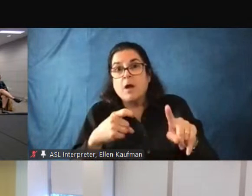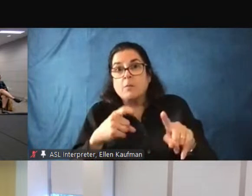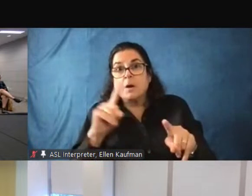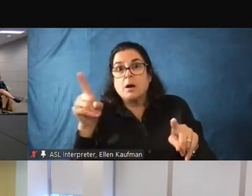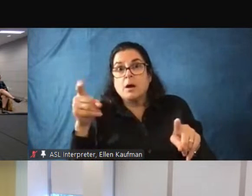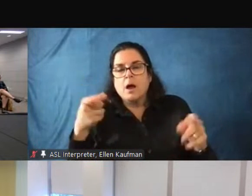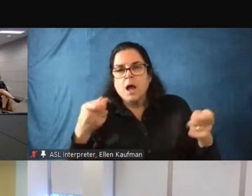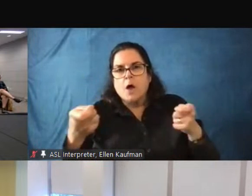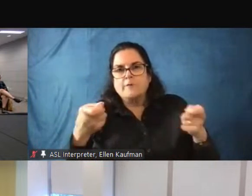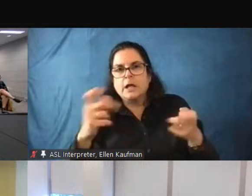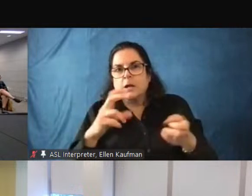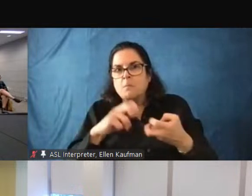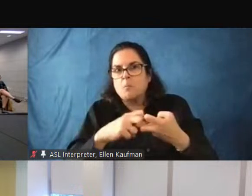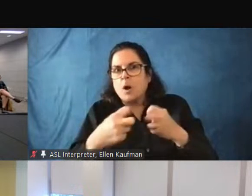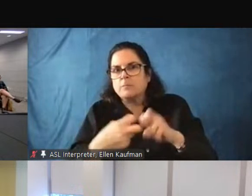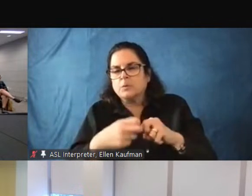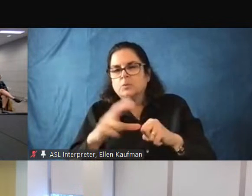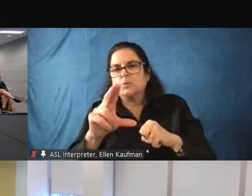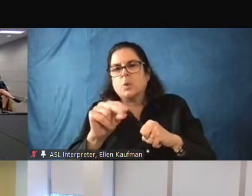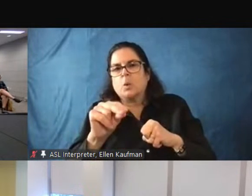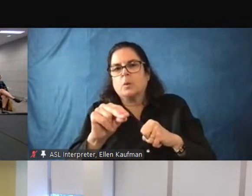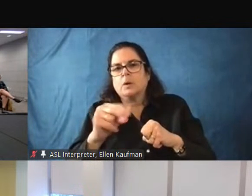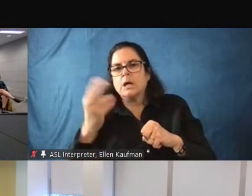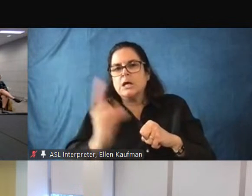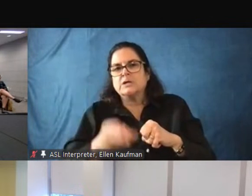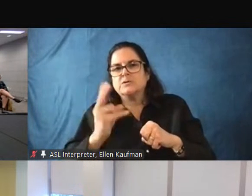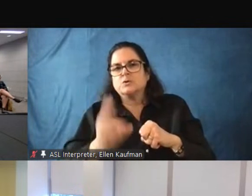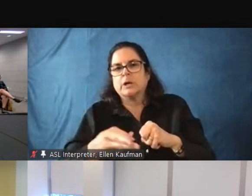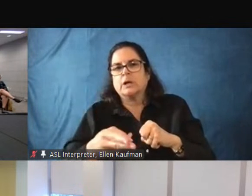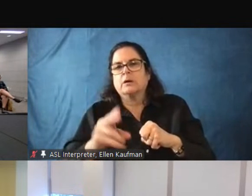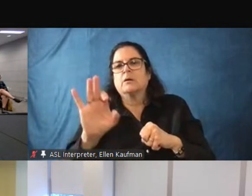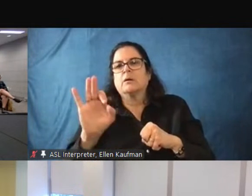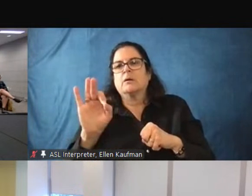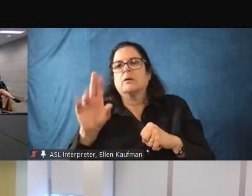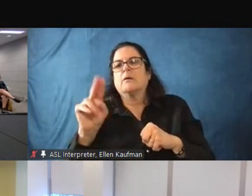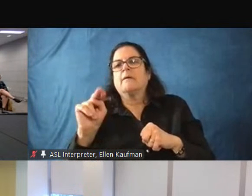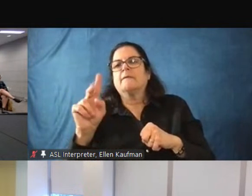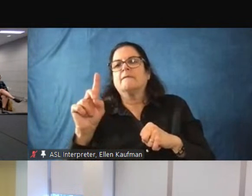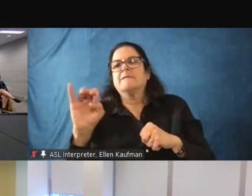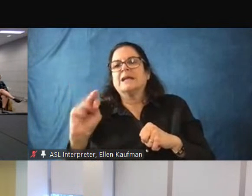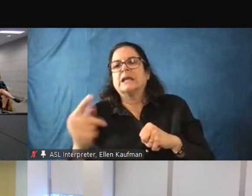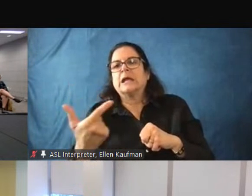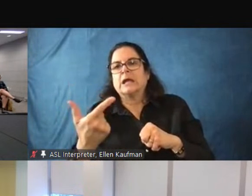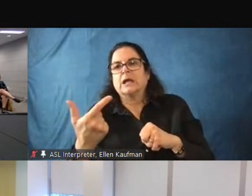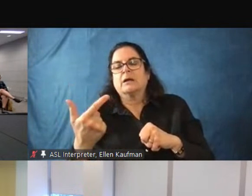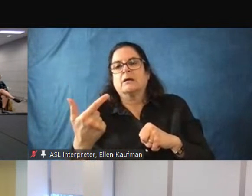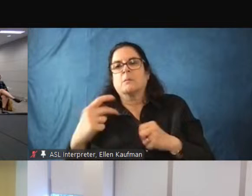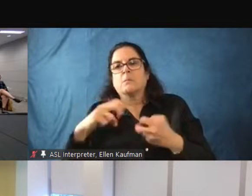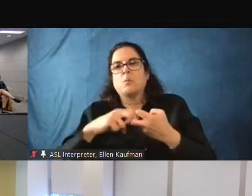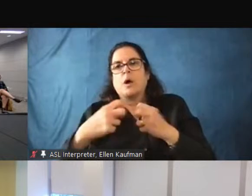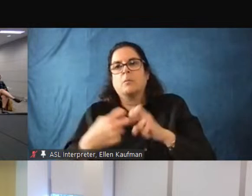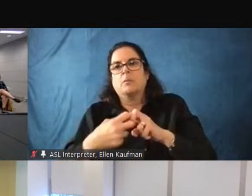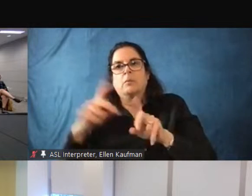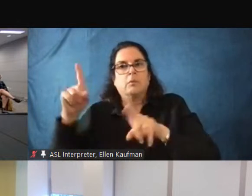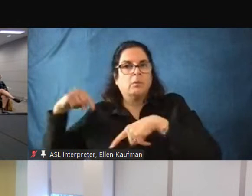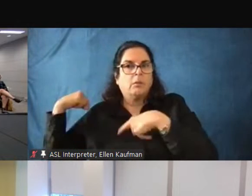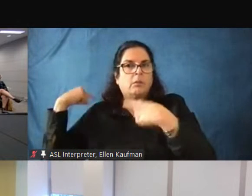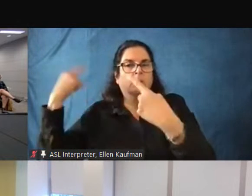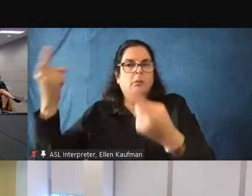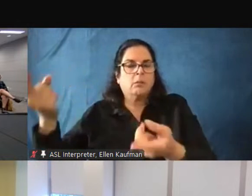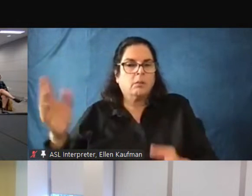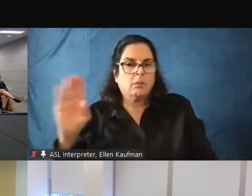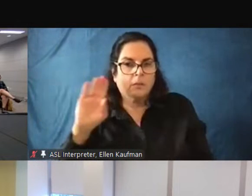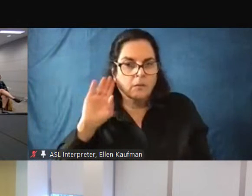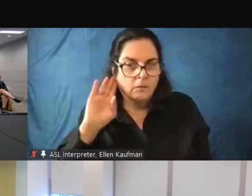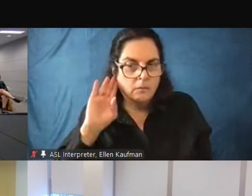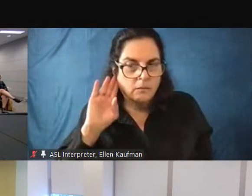that history, what that funding problem has done, particularly the CTA, almost uniquely the CTA,